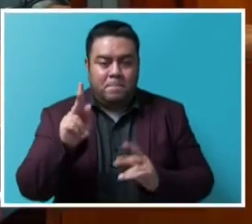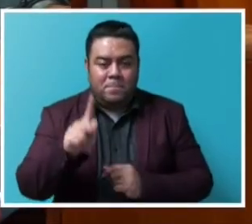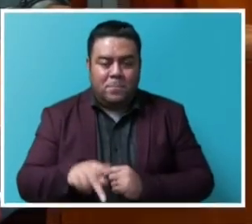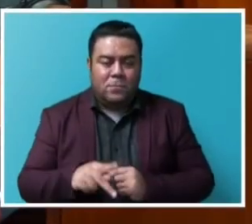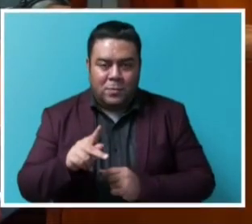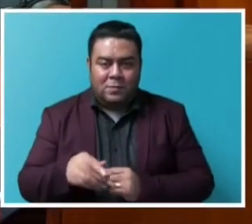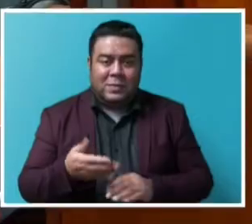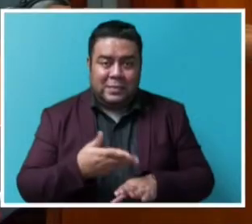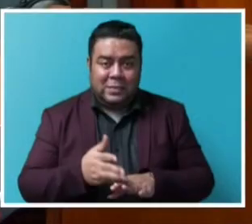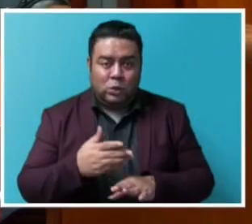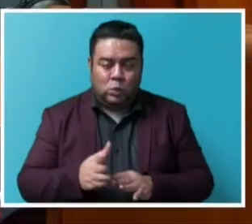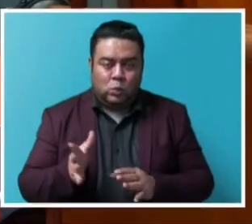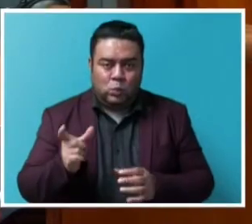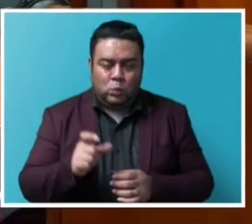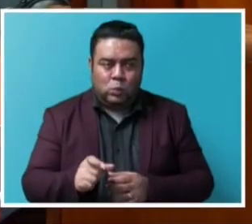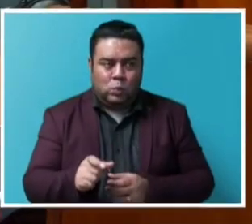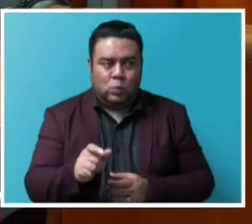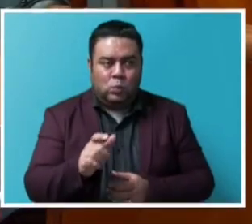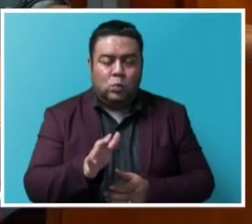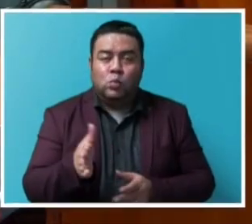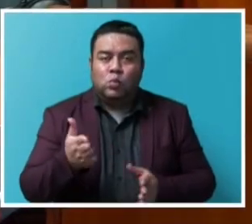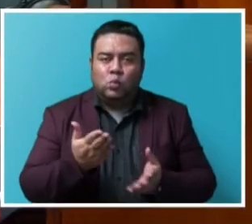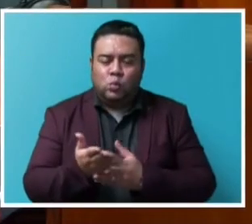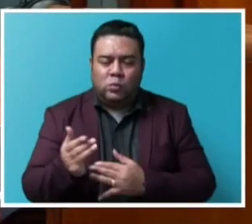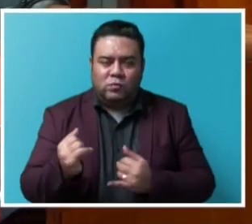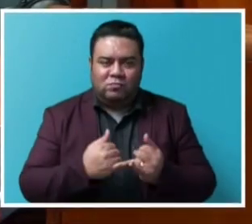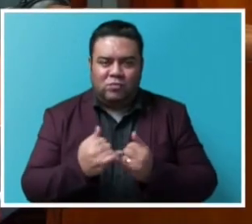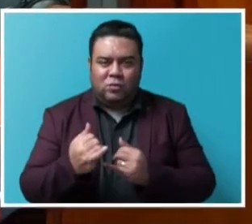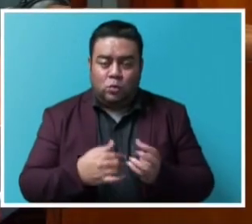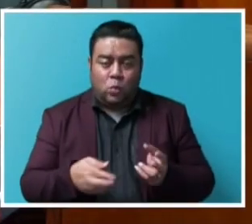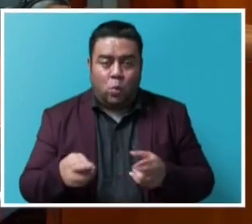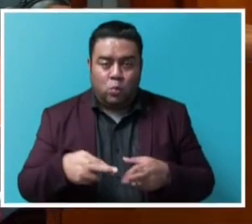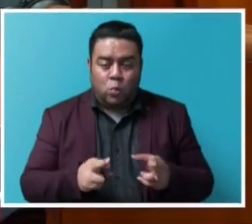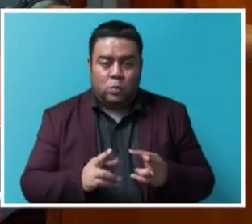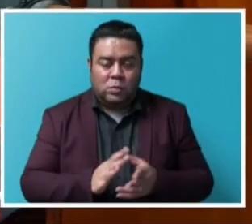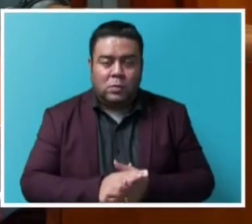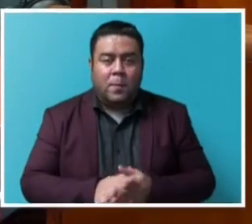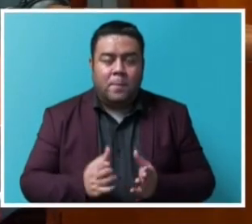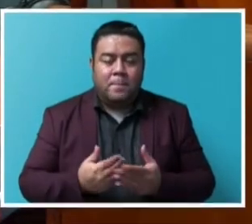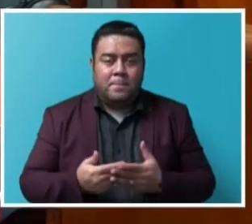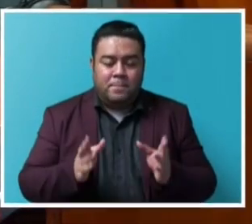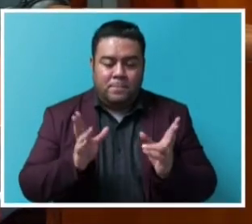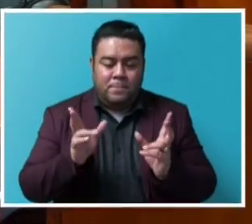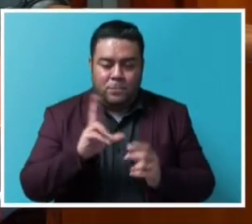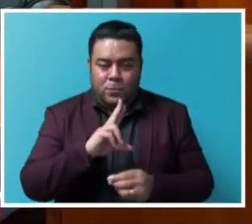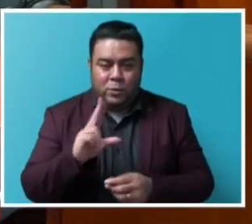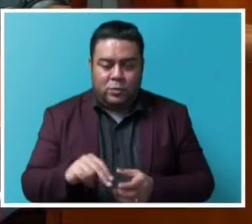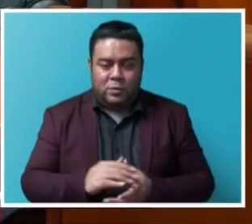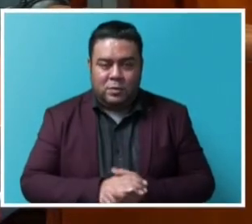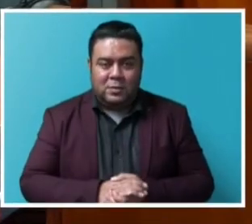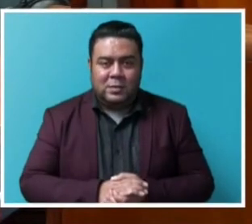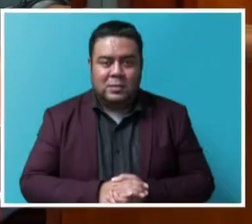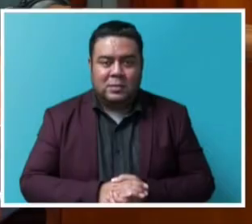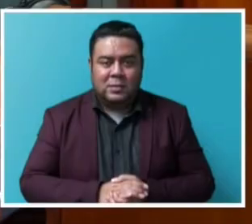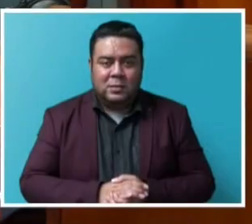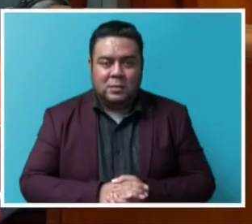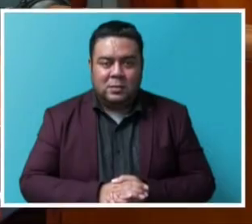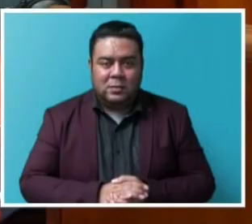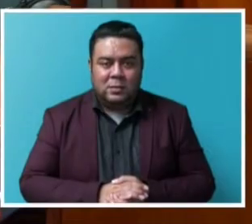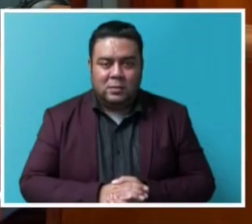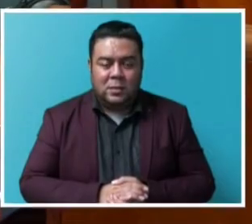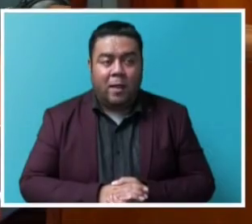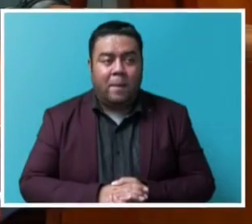be opened through infrastructure, roads, ports, bridges, services, and markets.